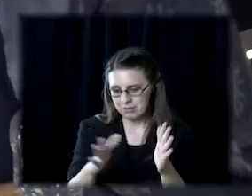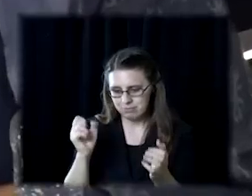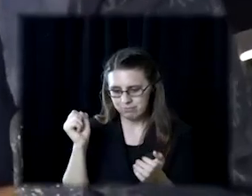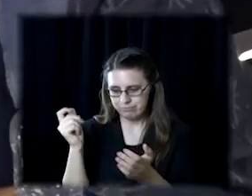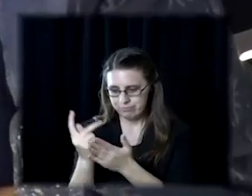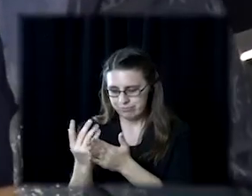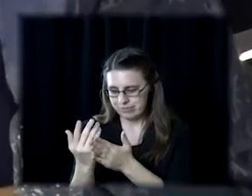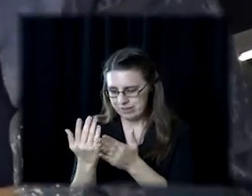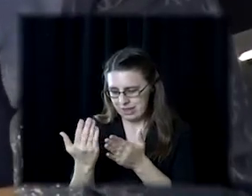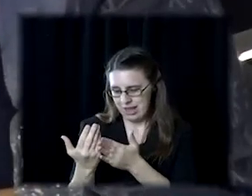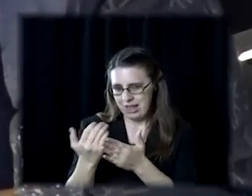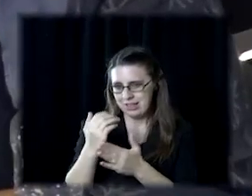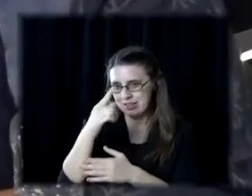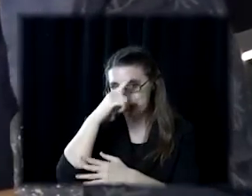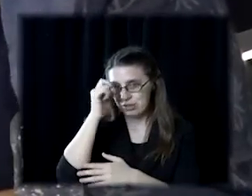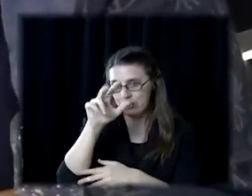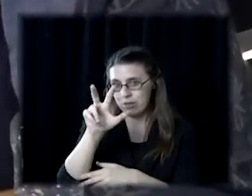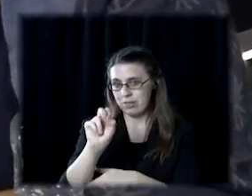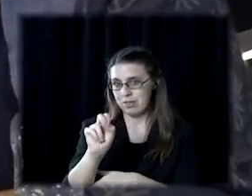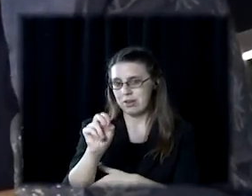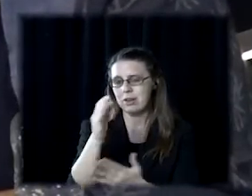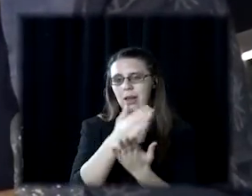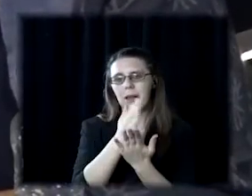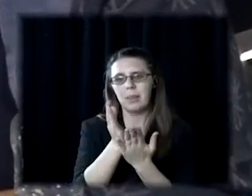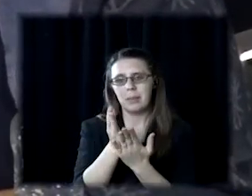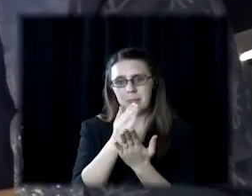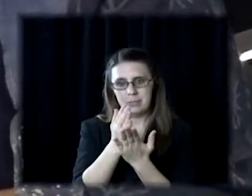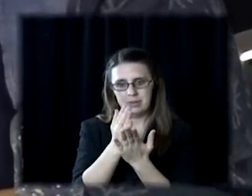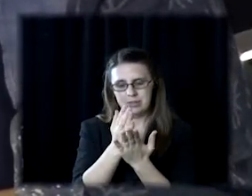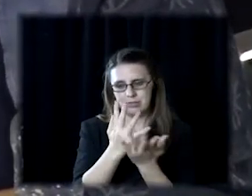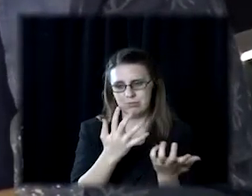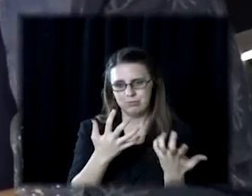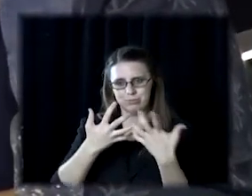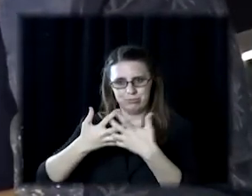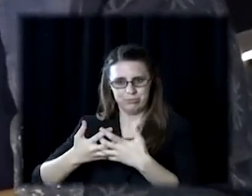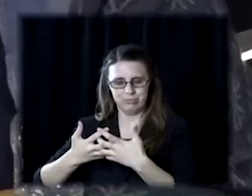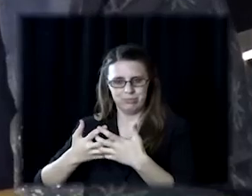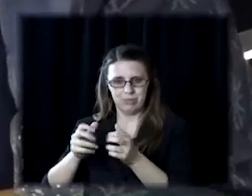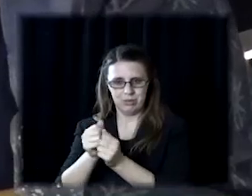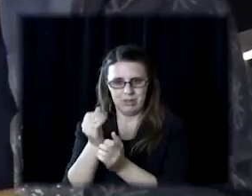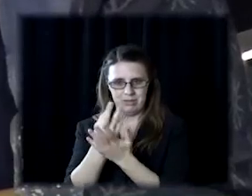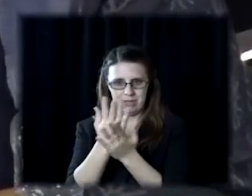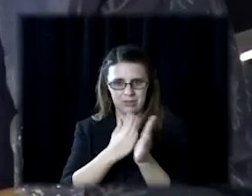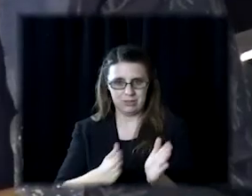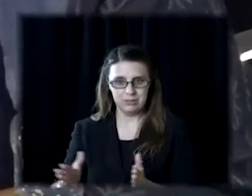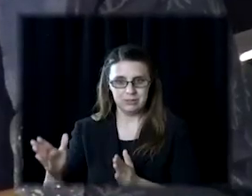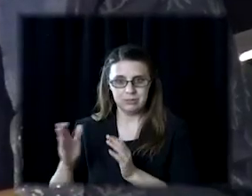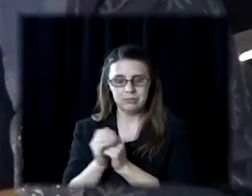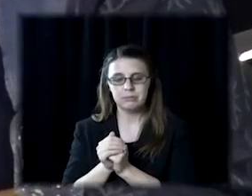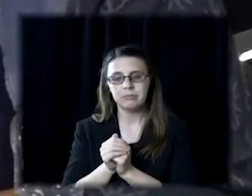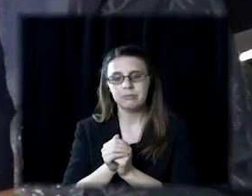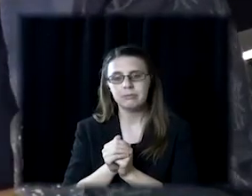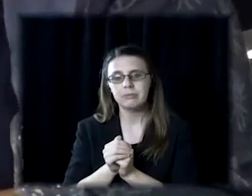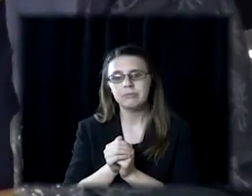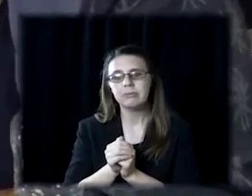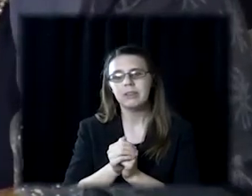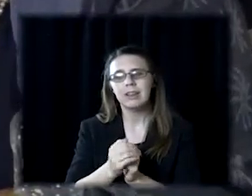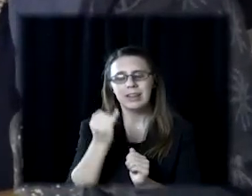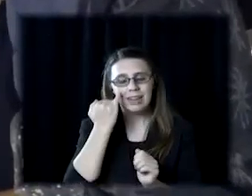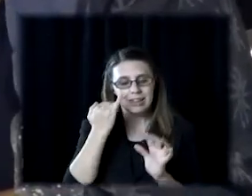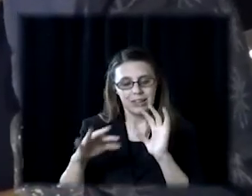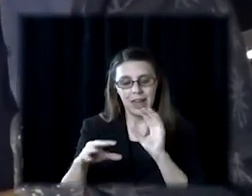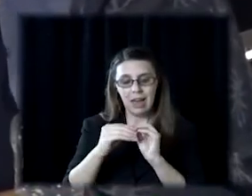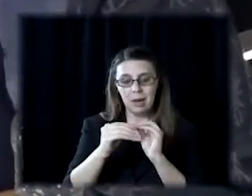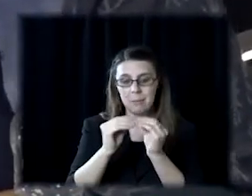so that the budget then would be compliant with that fiscal plan, as we've done in the past. In terms of a plan for additional municipalities, we